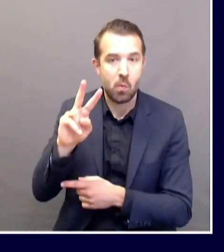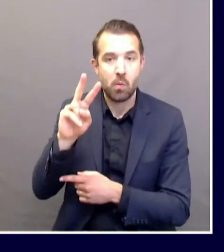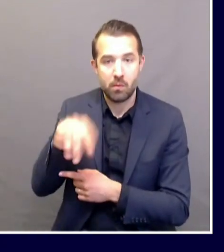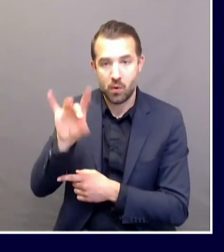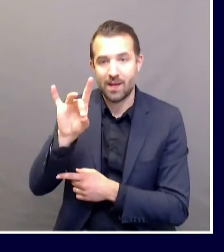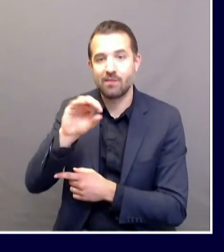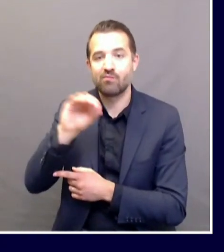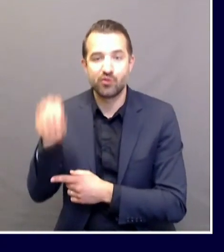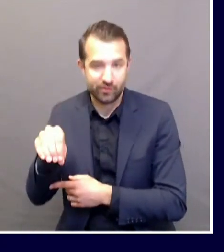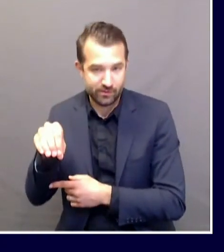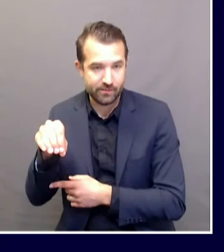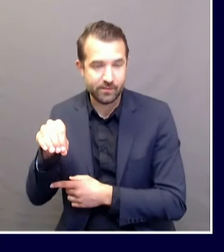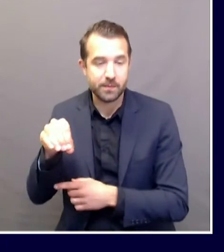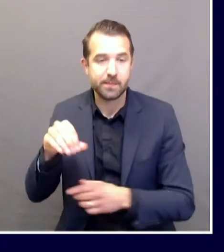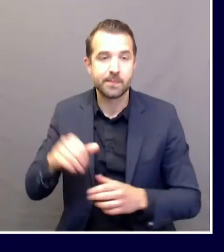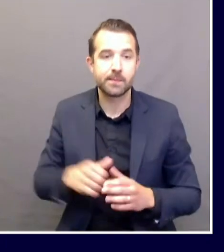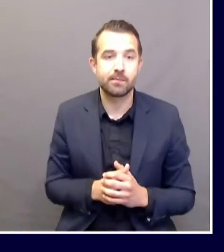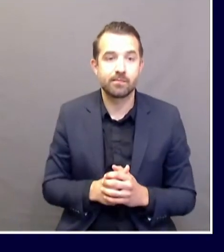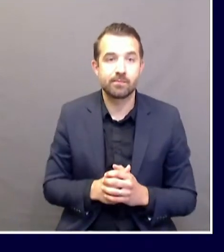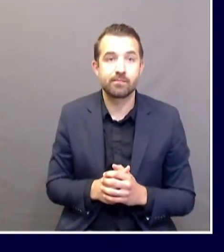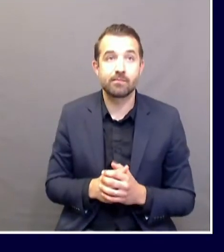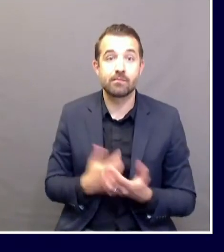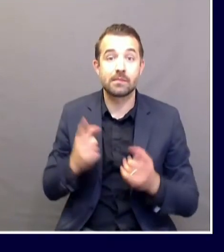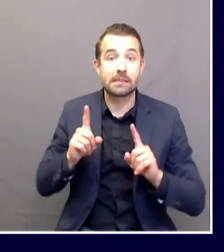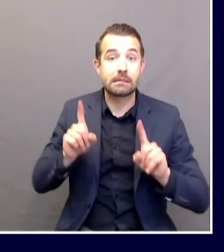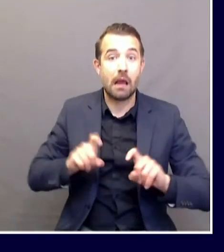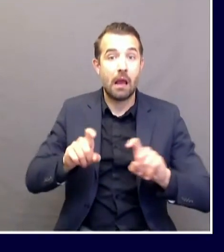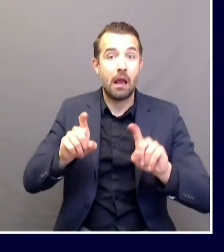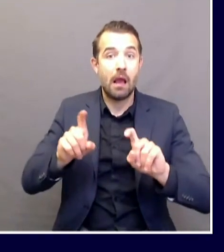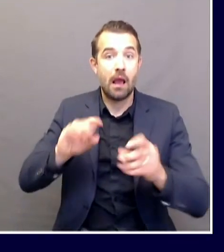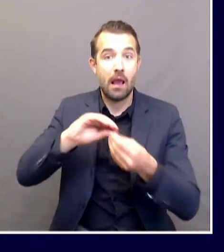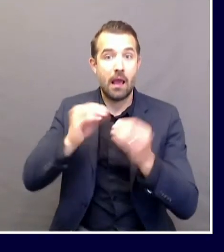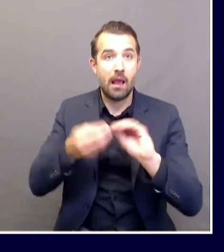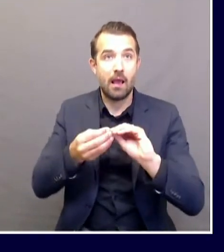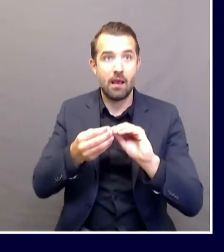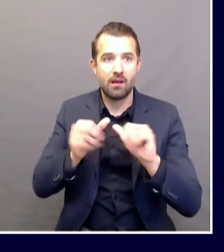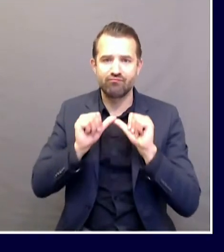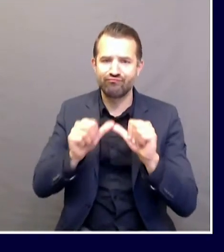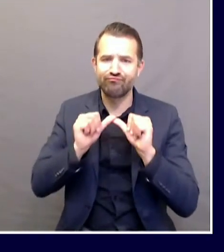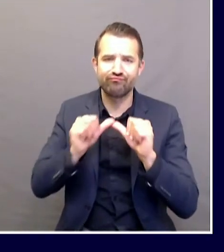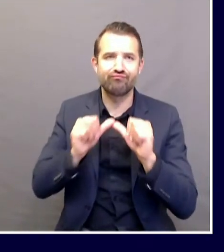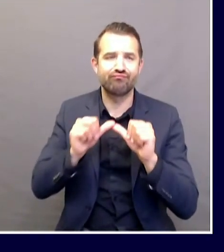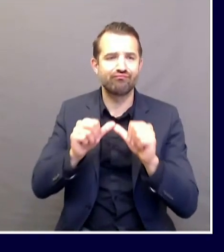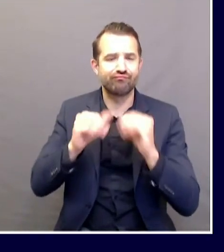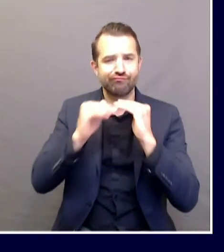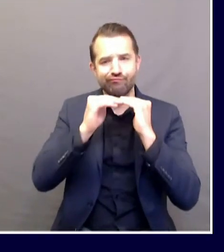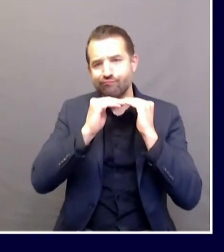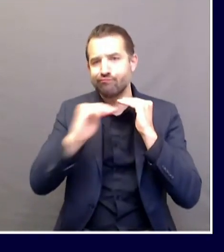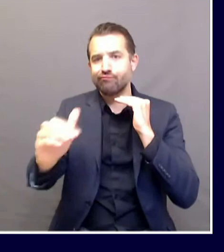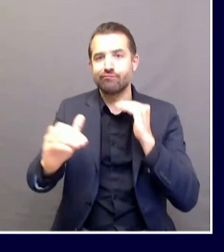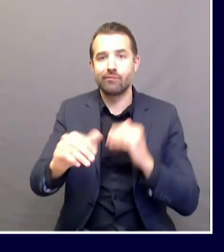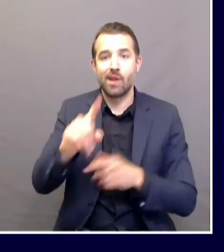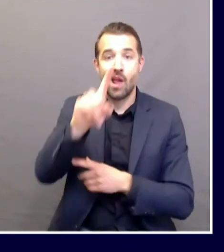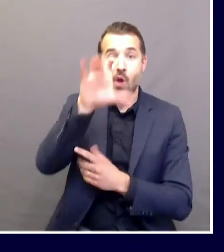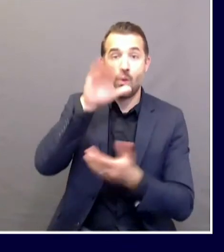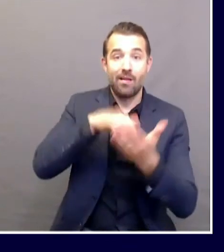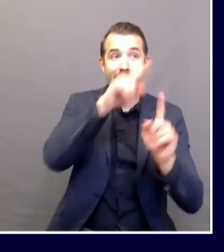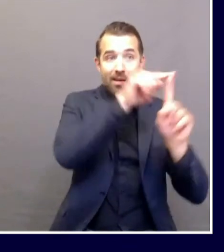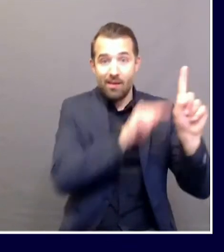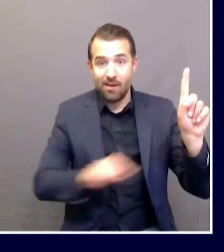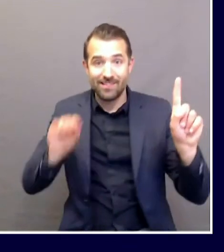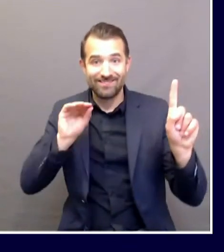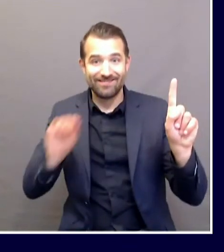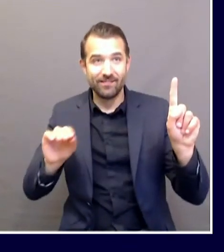has remained robust. It stands today at 684 PCR